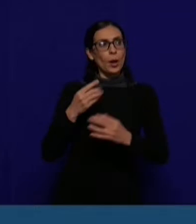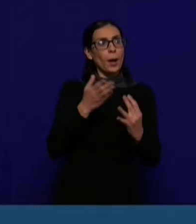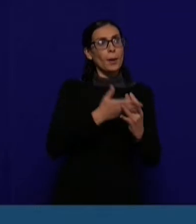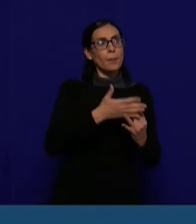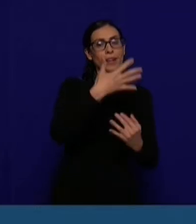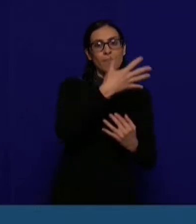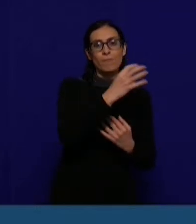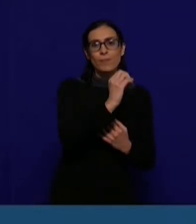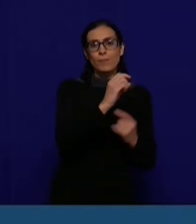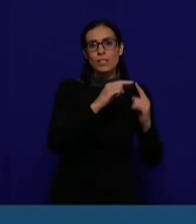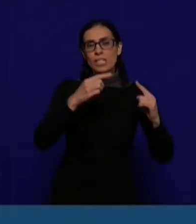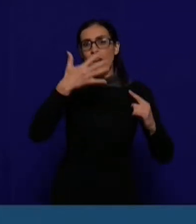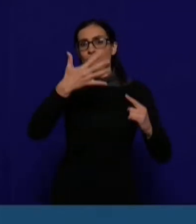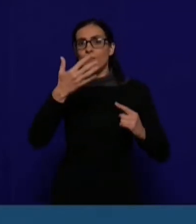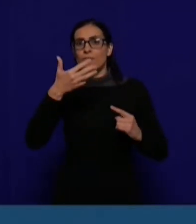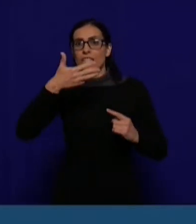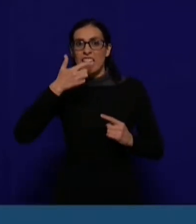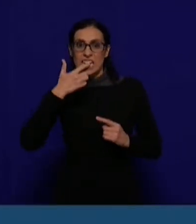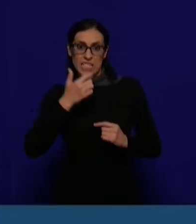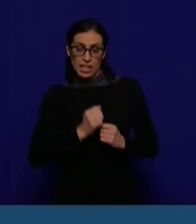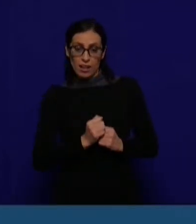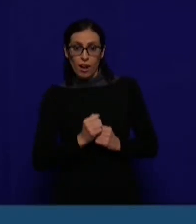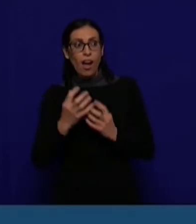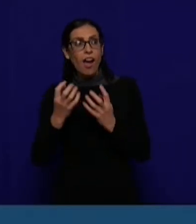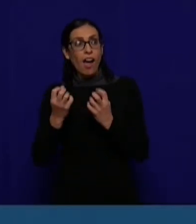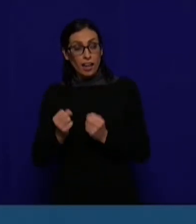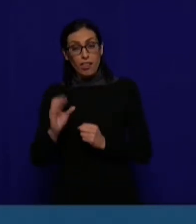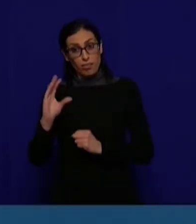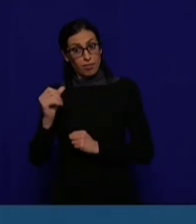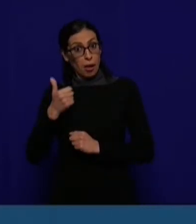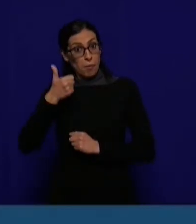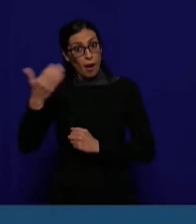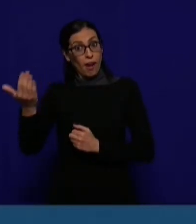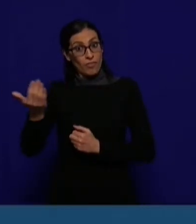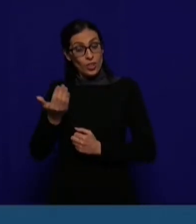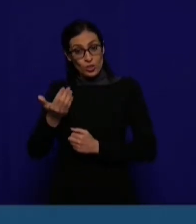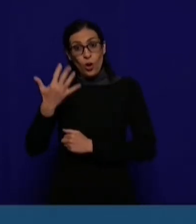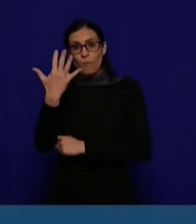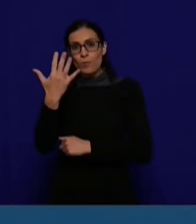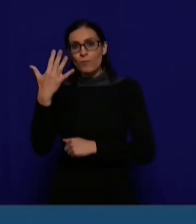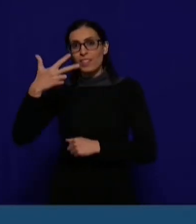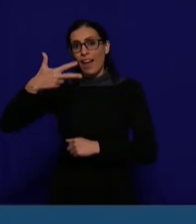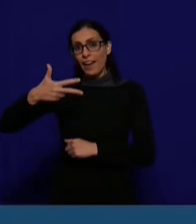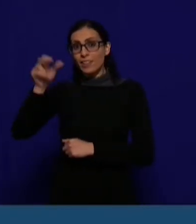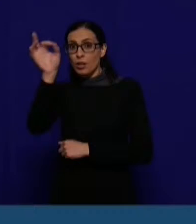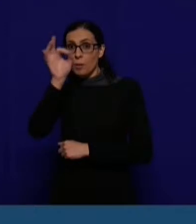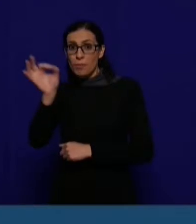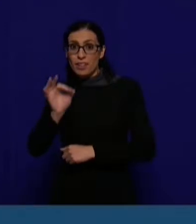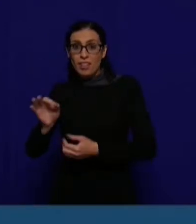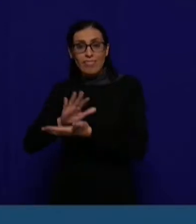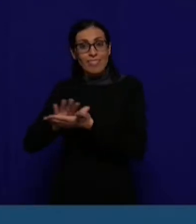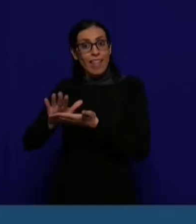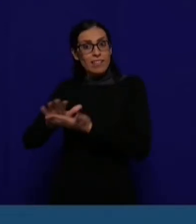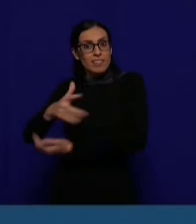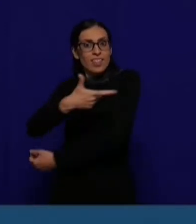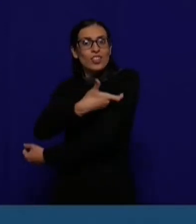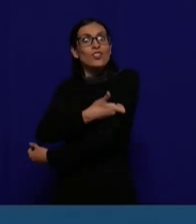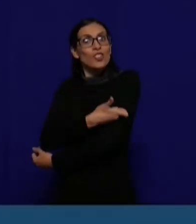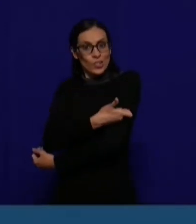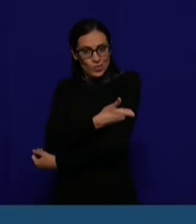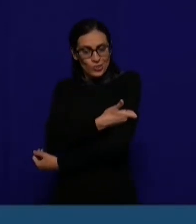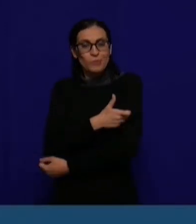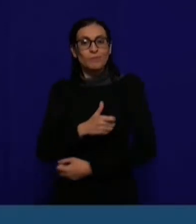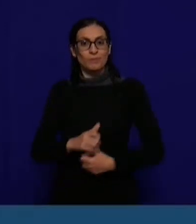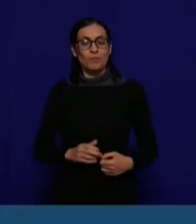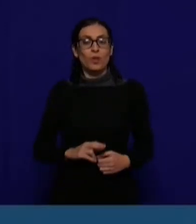sena, diġà f'ġimagħtejn kellna konkurrenza tajba ħafna fejn kellna 58% minn dawn li diġà huma mlaqmin. U allura